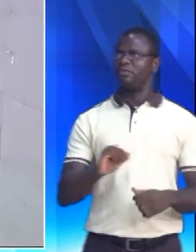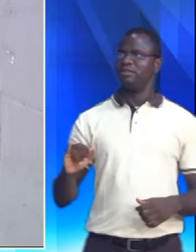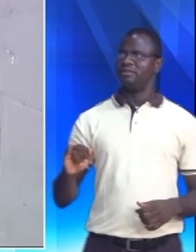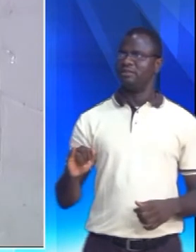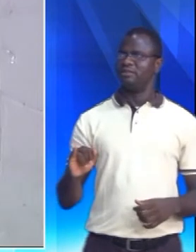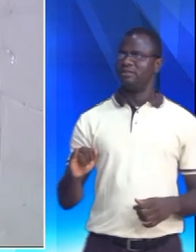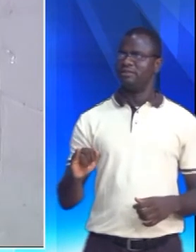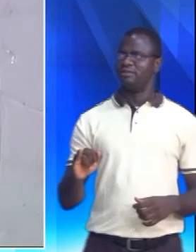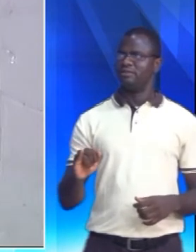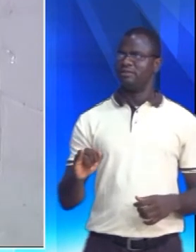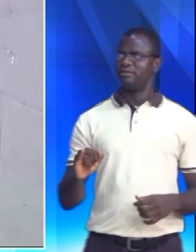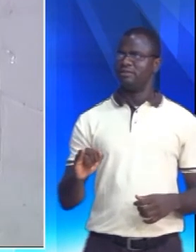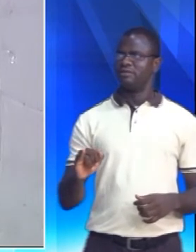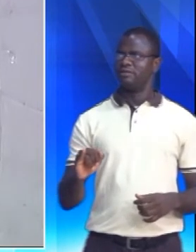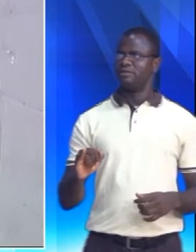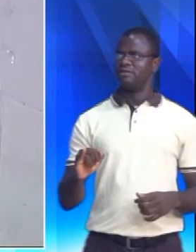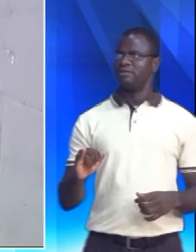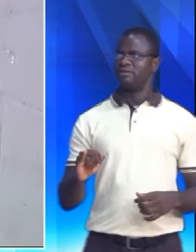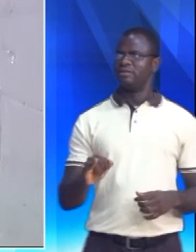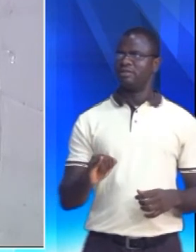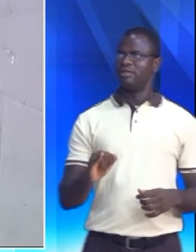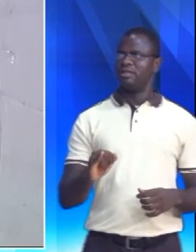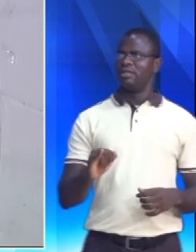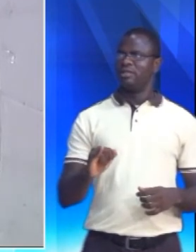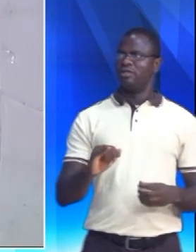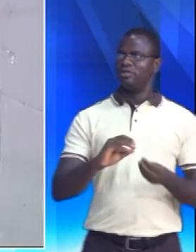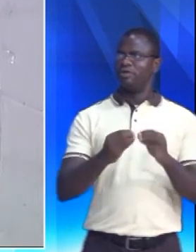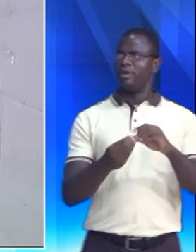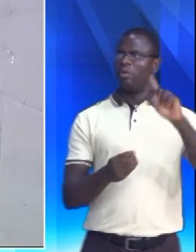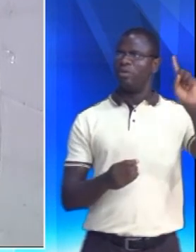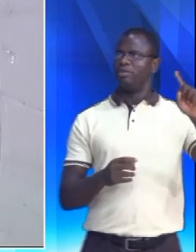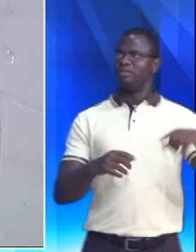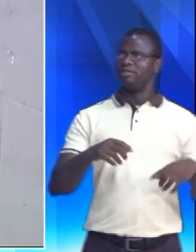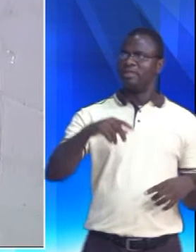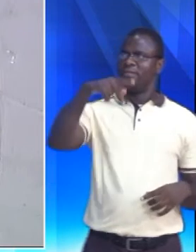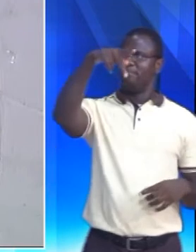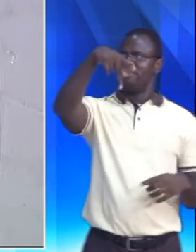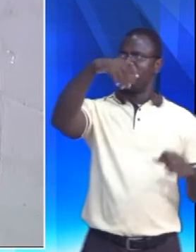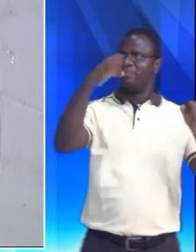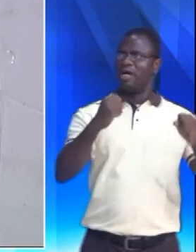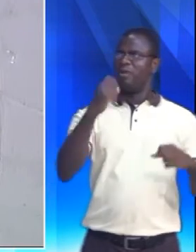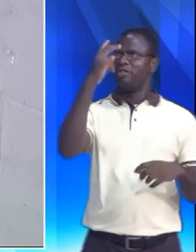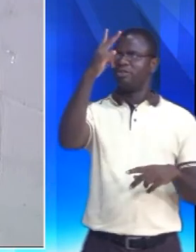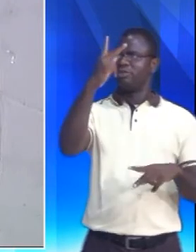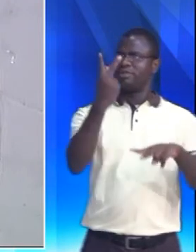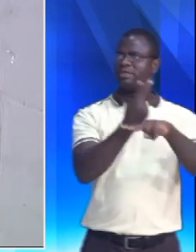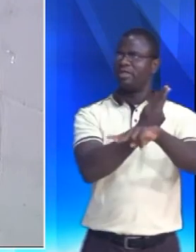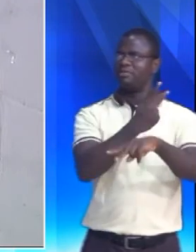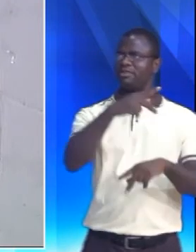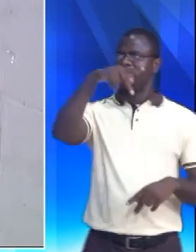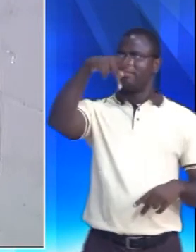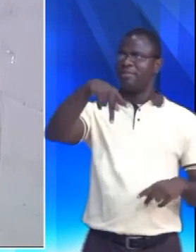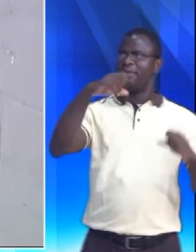one, maybe p raised to power 2 multiplied by